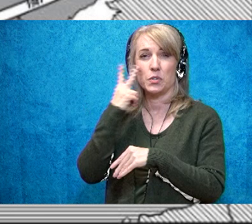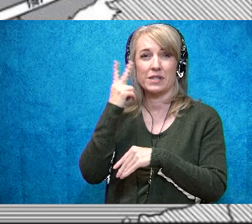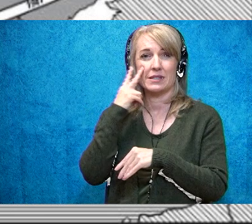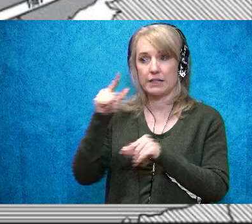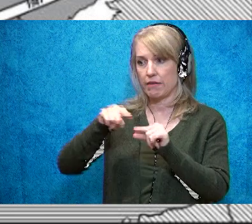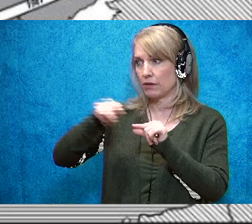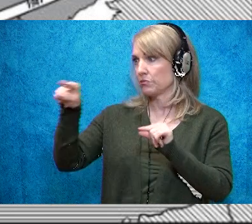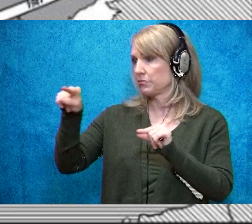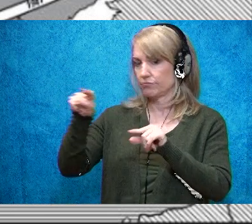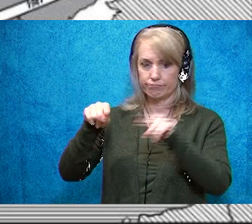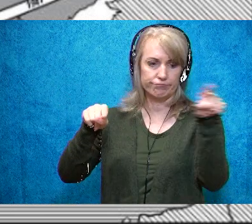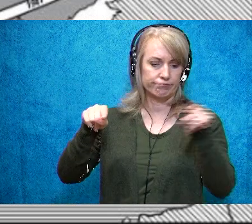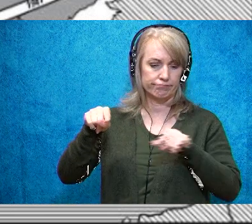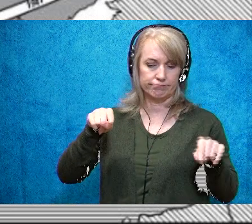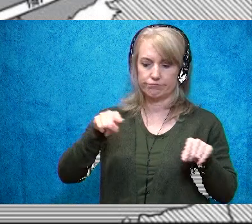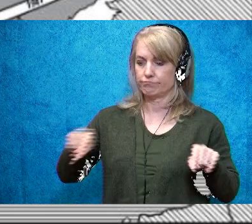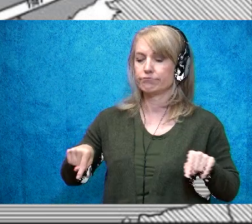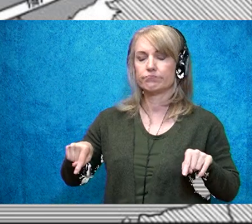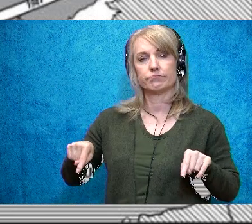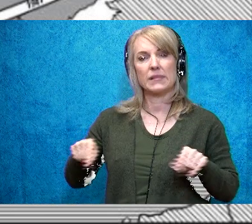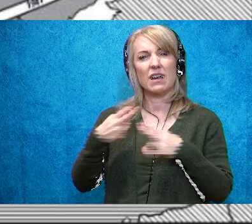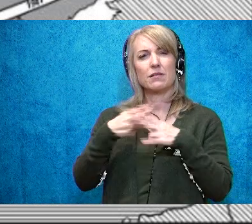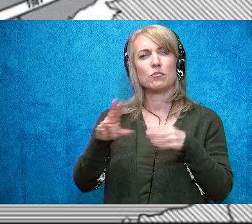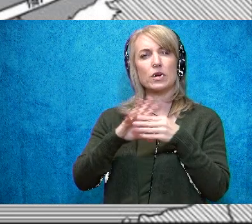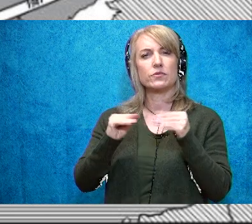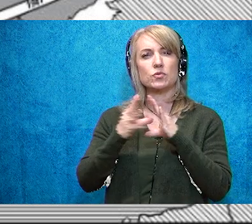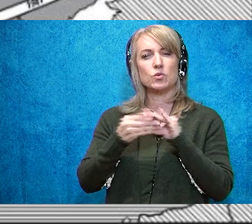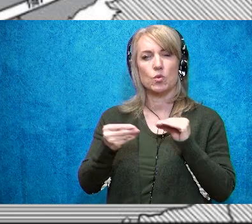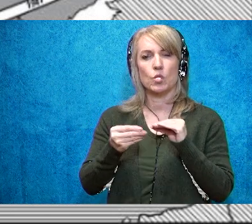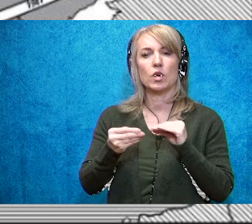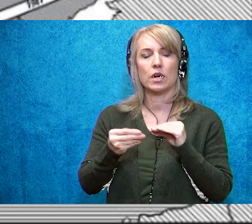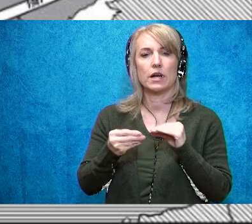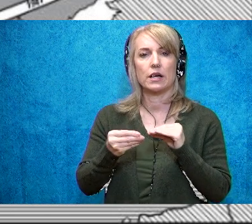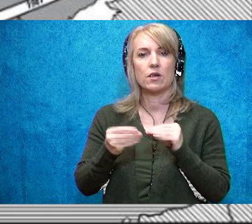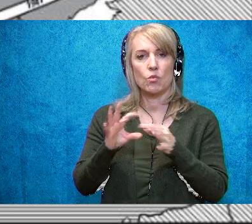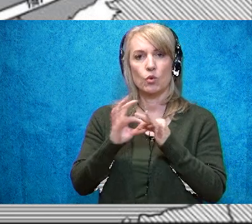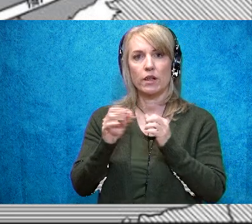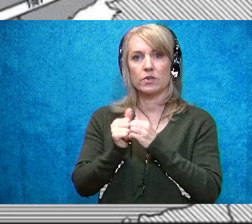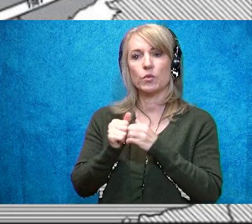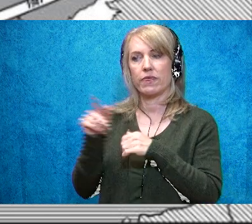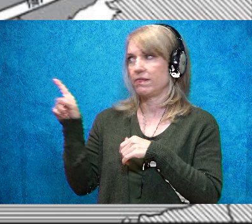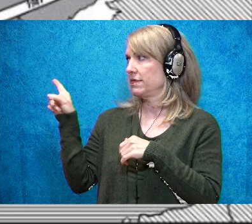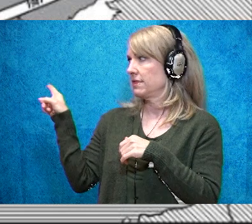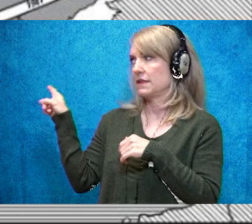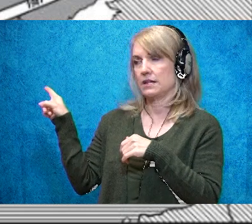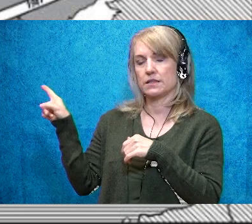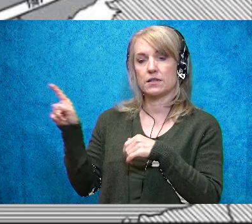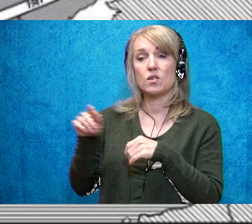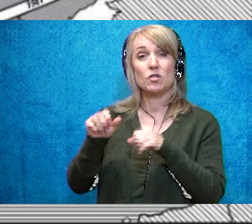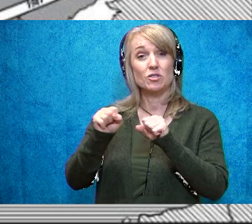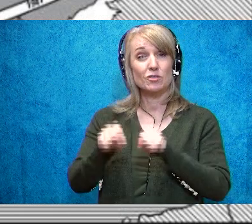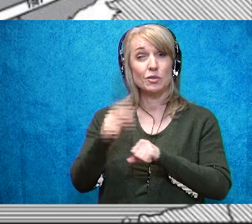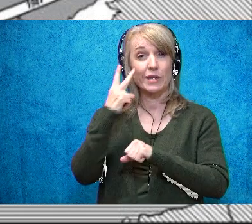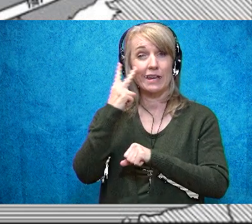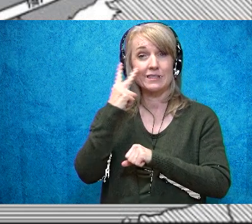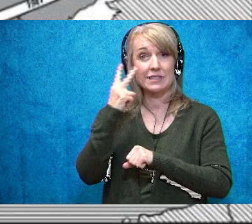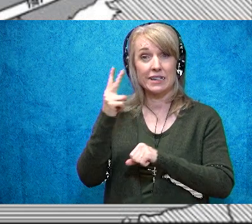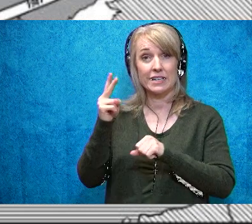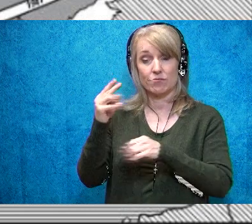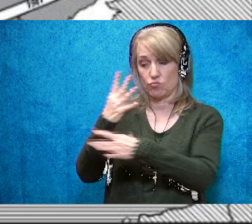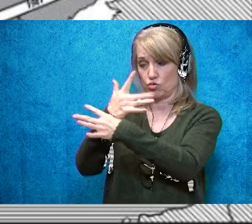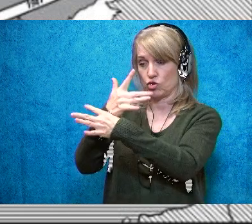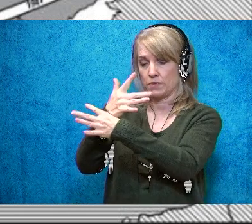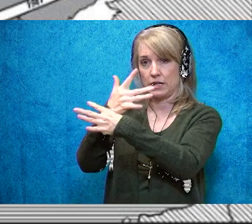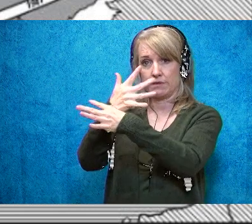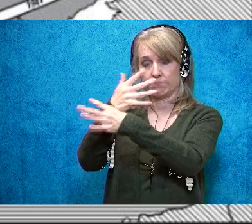you the brief story based on this document. If you'll watch and follow along with me, you can see below Germany, you can see